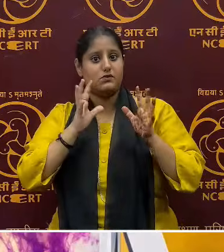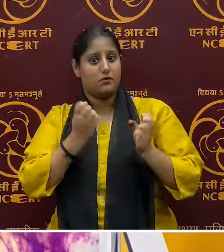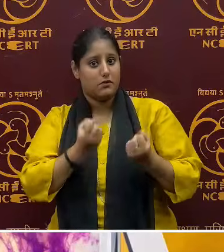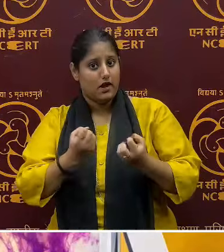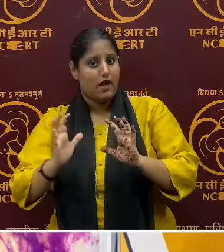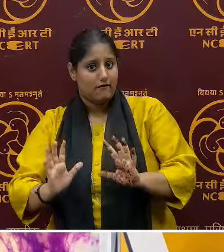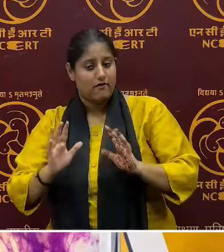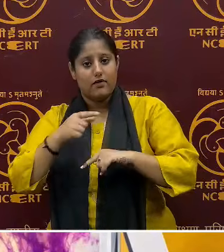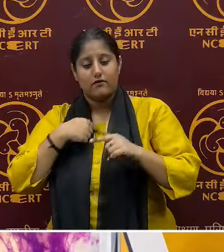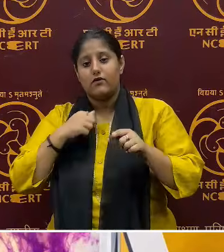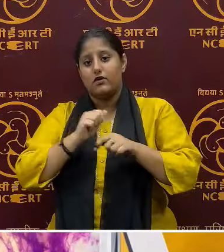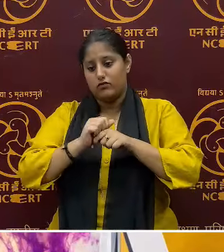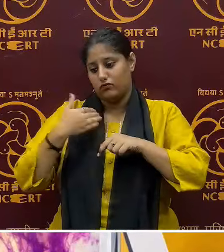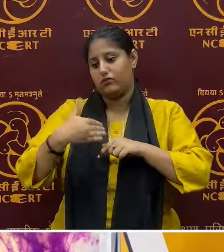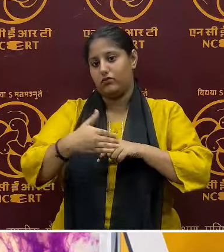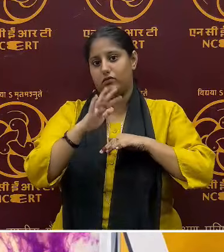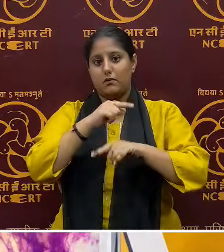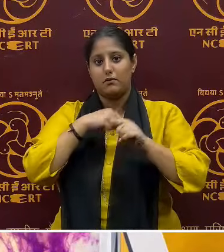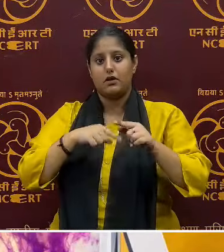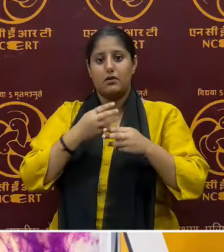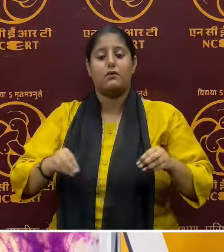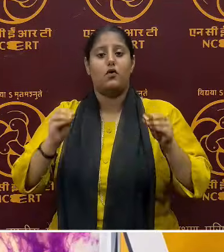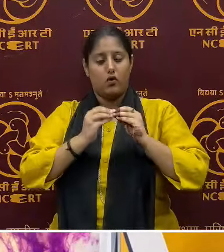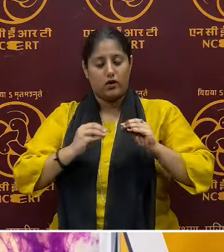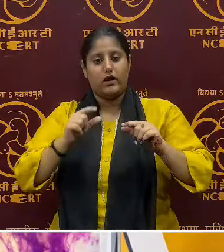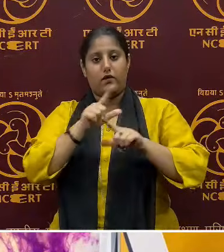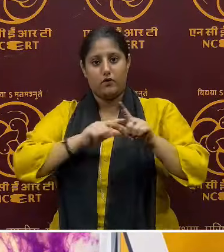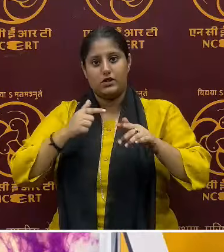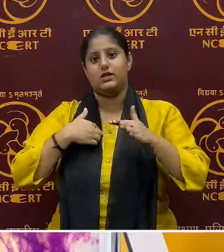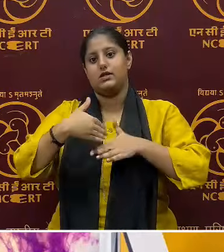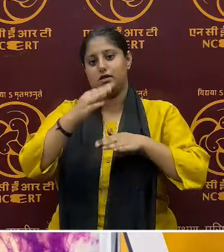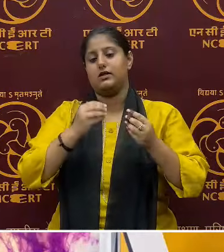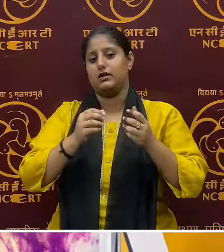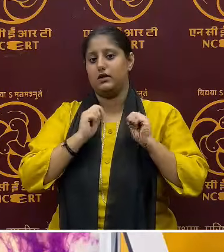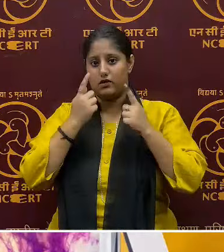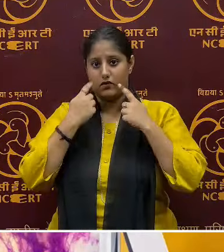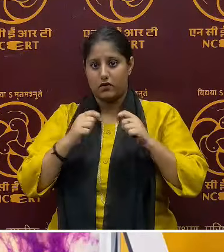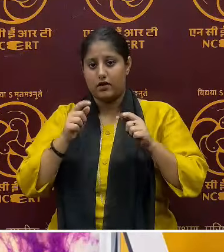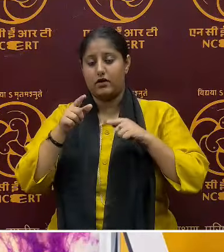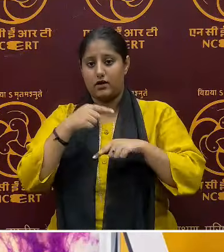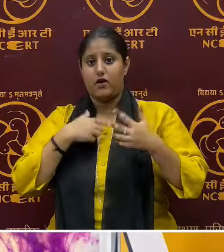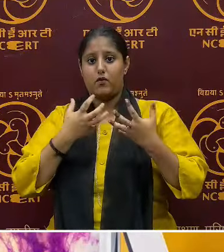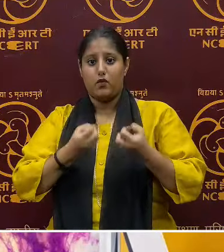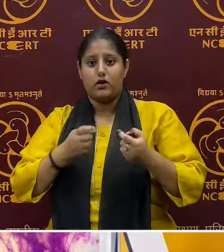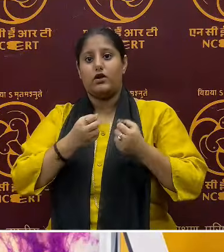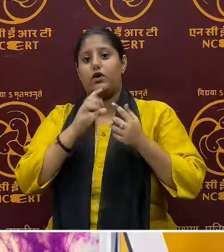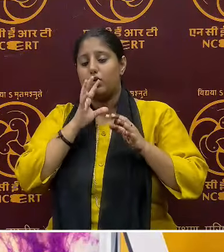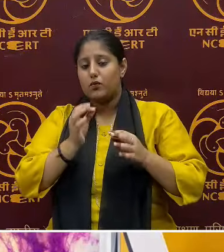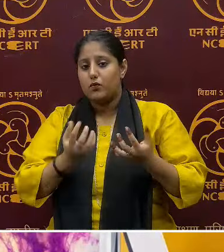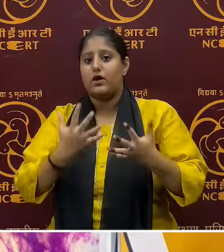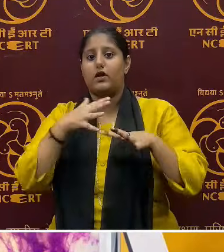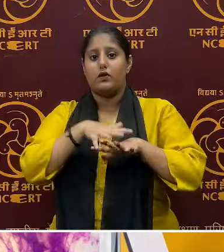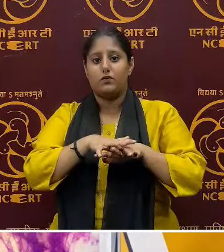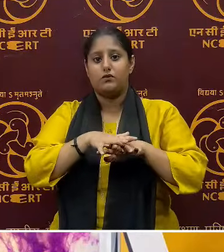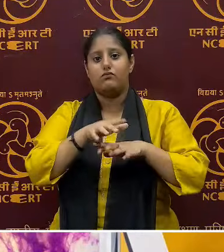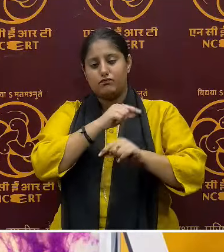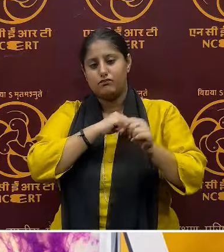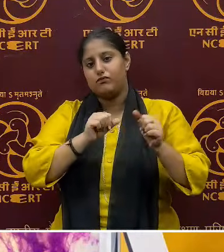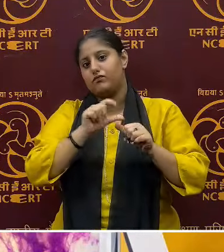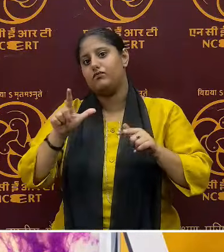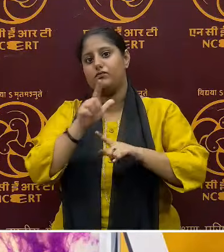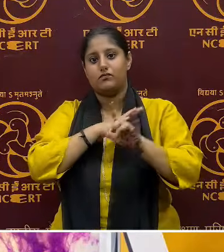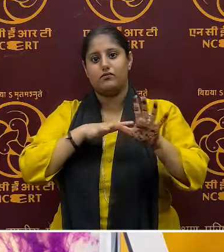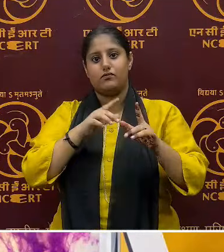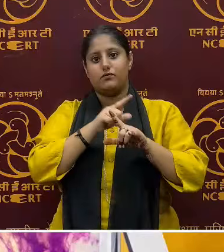in progress, but we will keep on adding more languages because we want to make it truly inclusive in nature. We